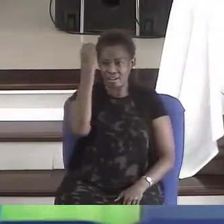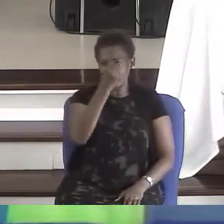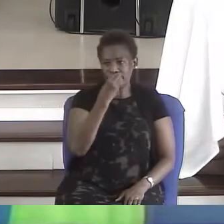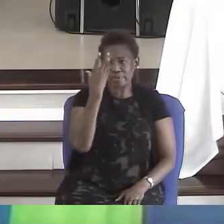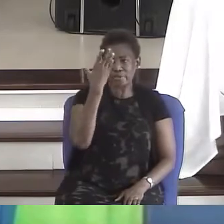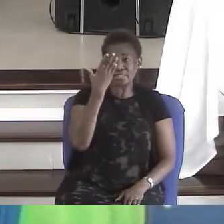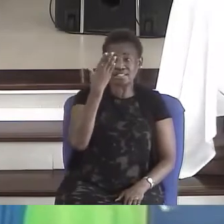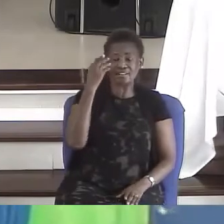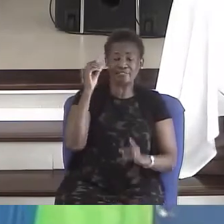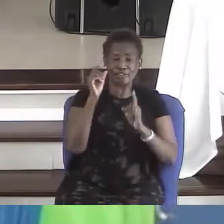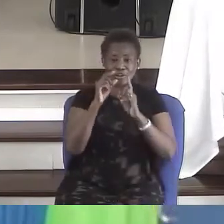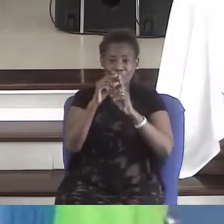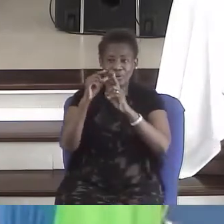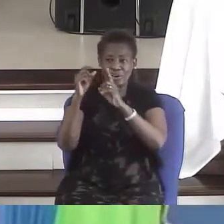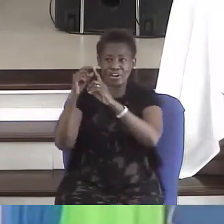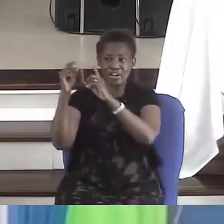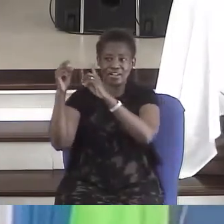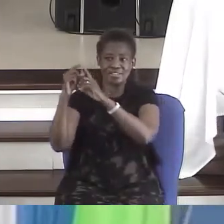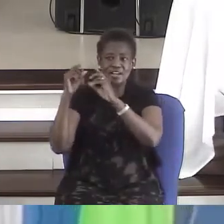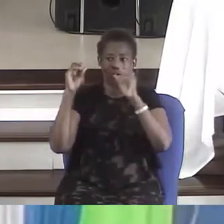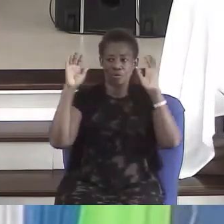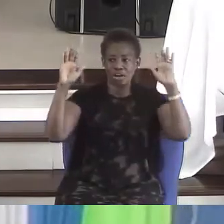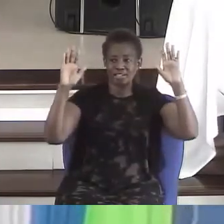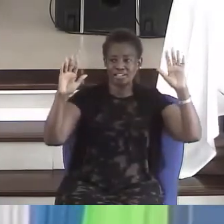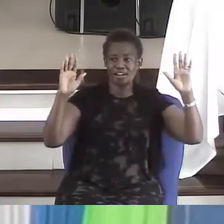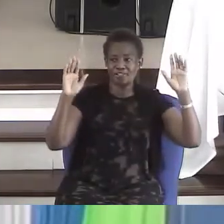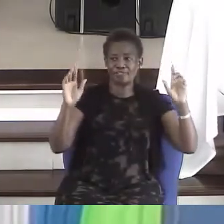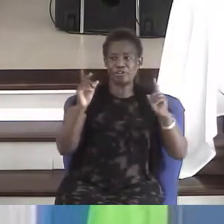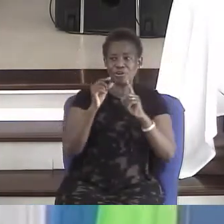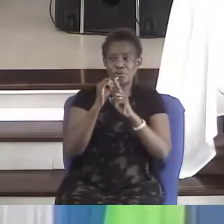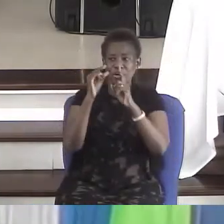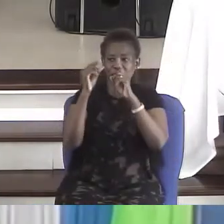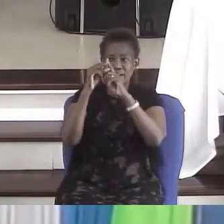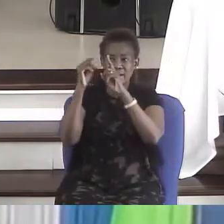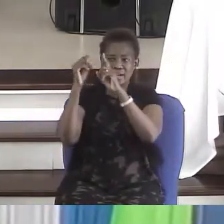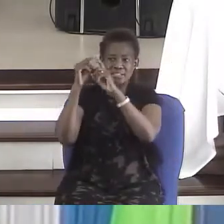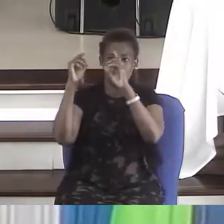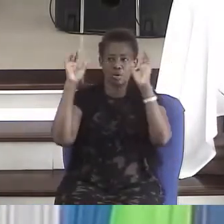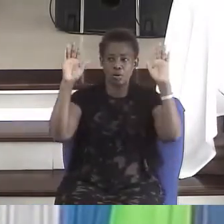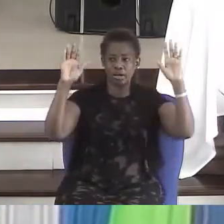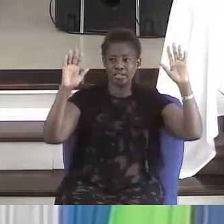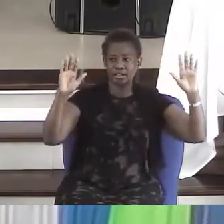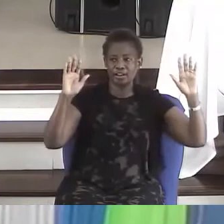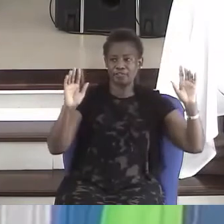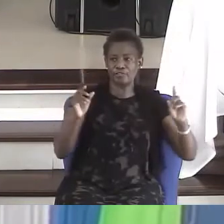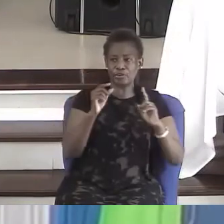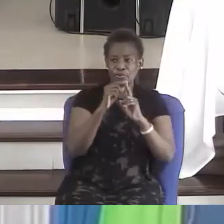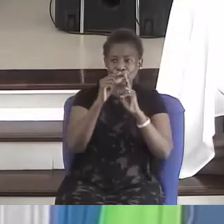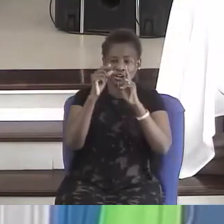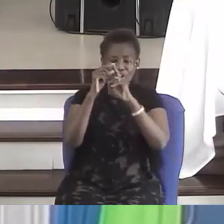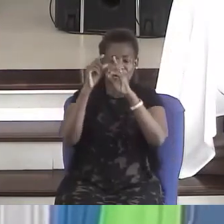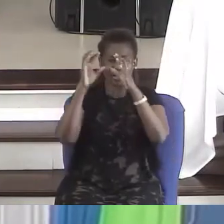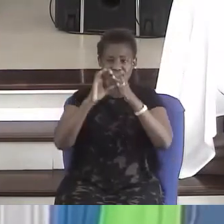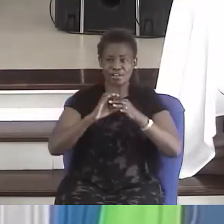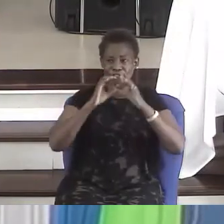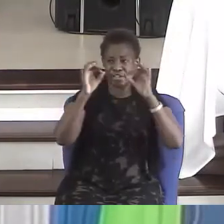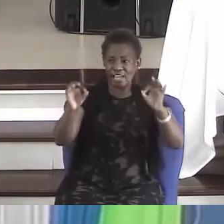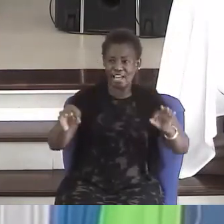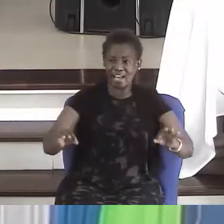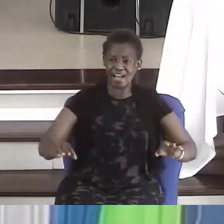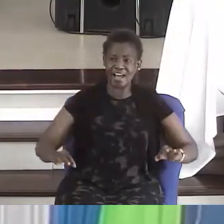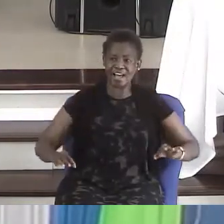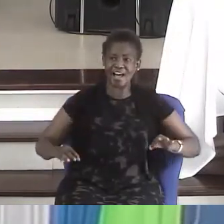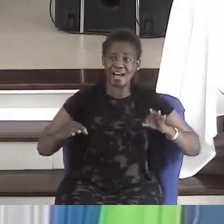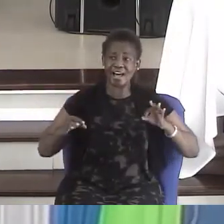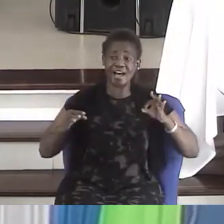forever. Beautiful words. Wonderful words, wonderful words of